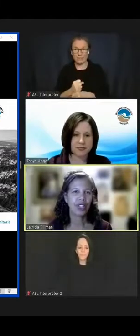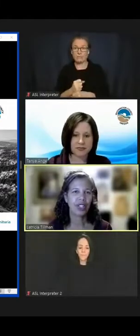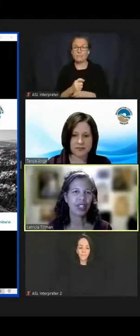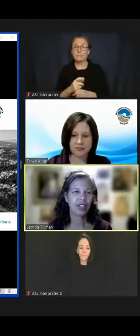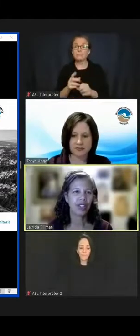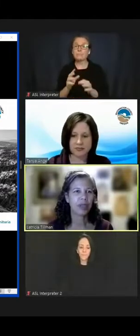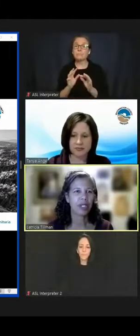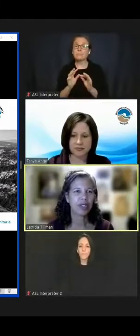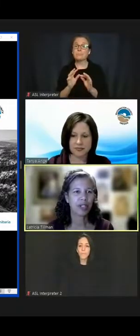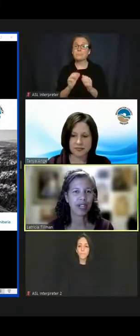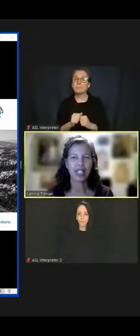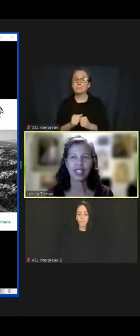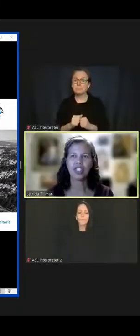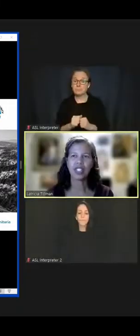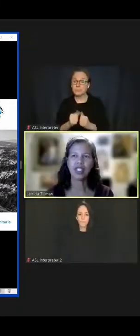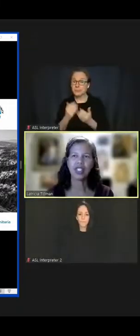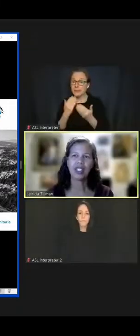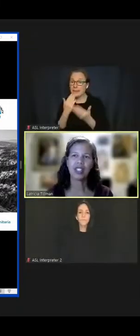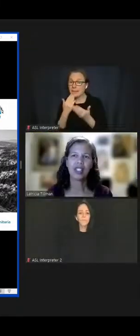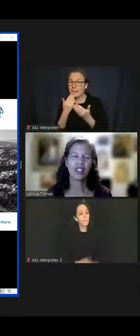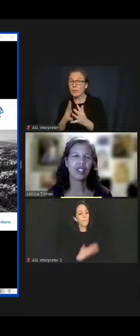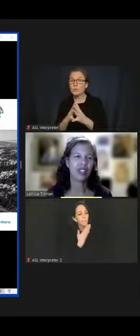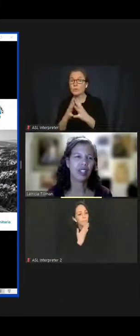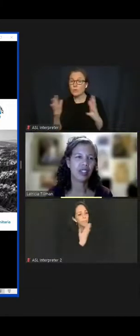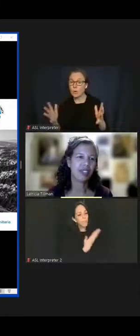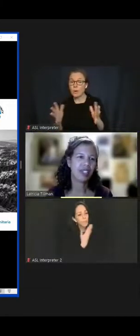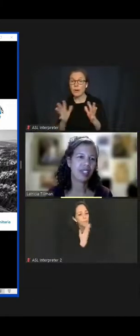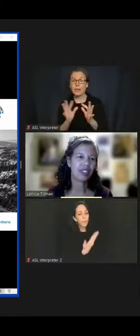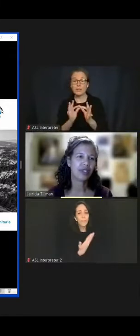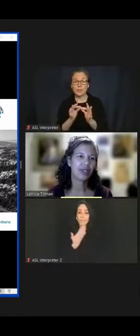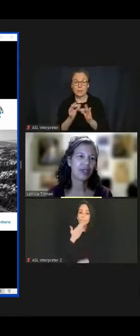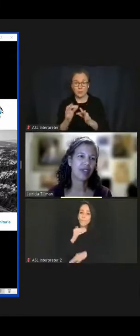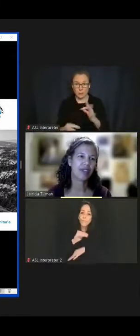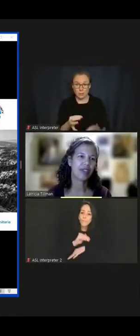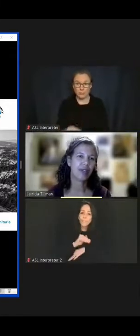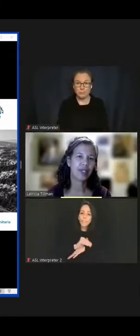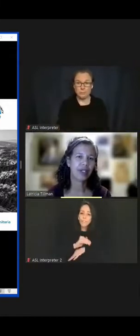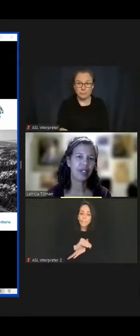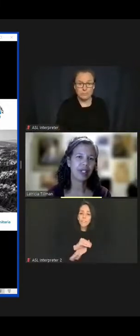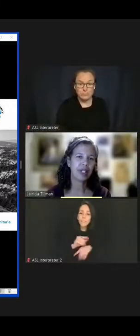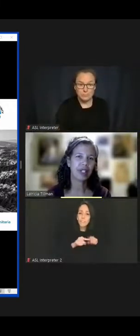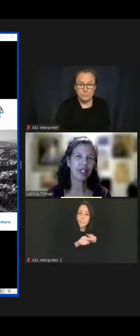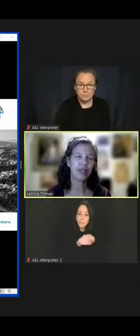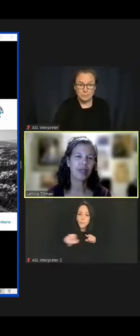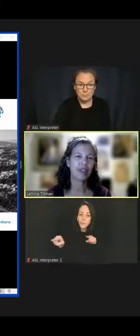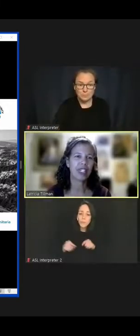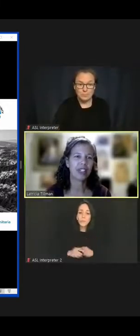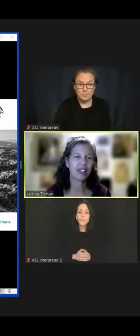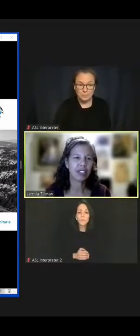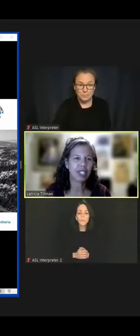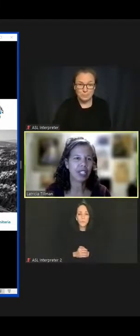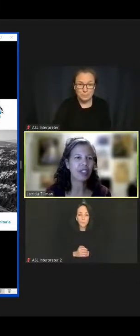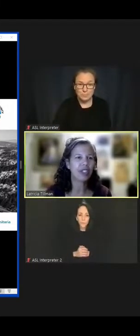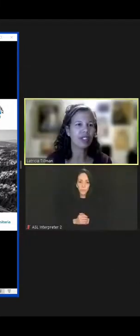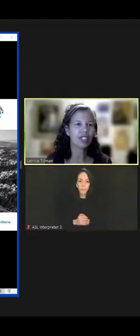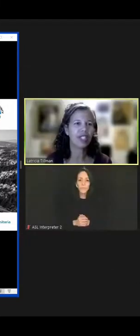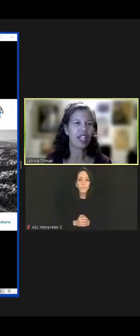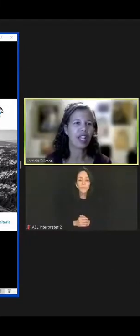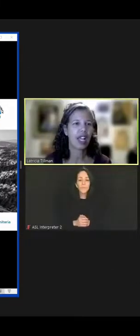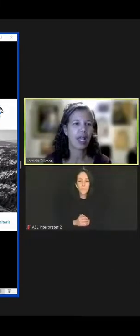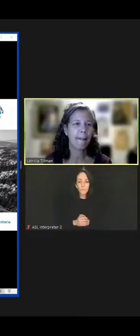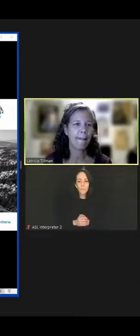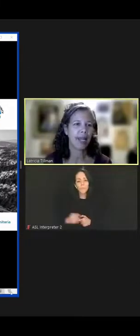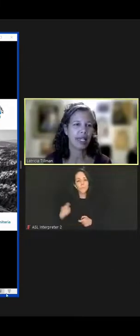much, County Administrator Angie. Good evening to everyone. Bienvenidos a